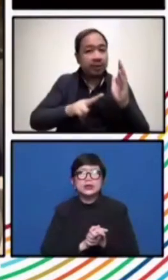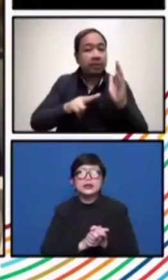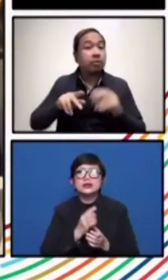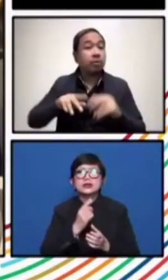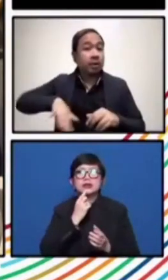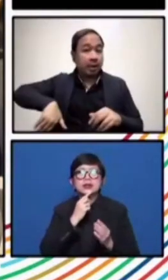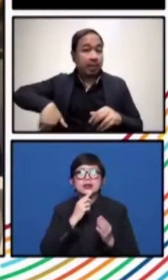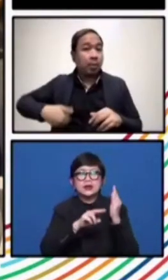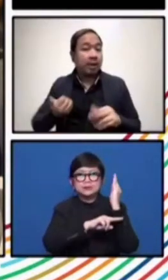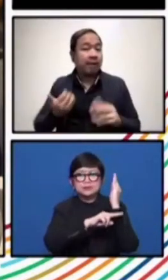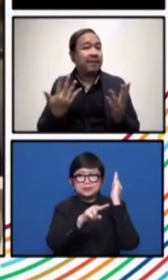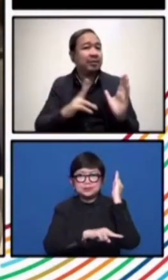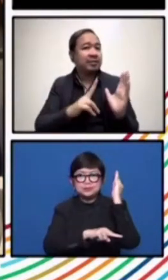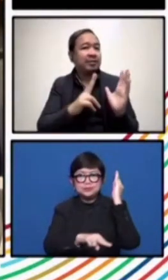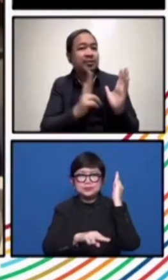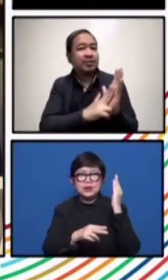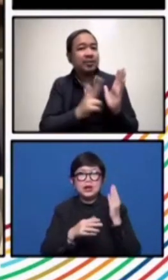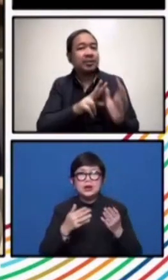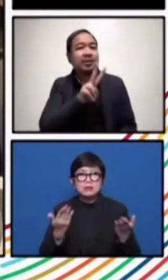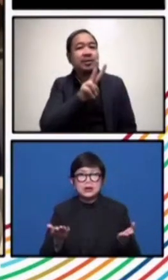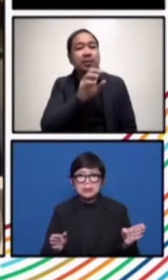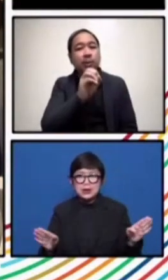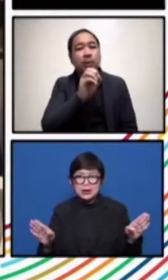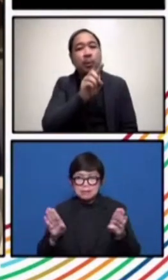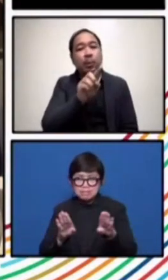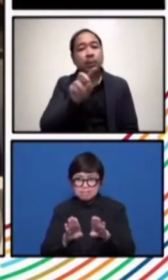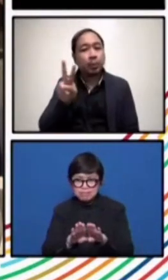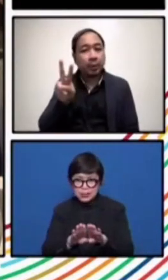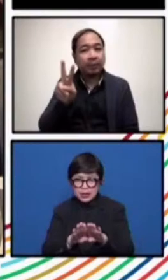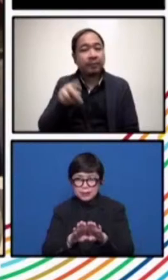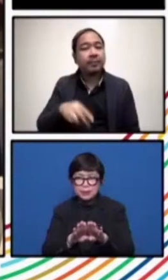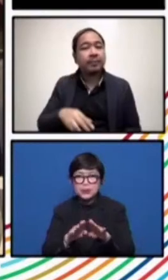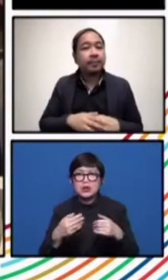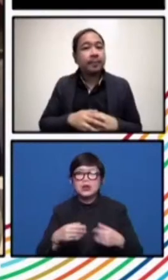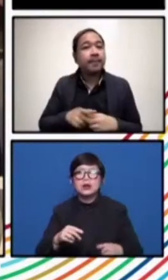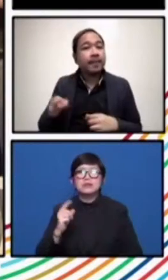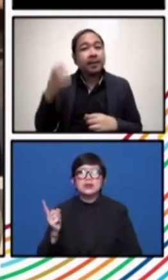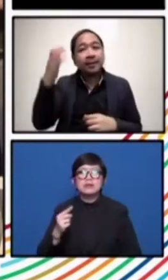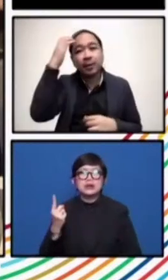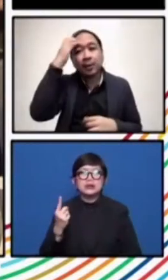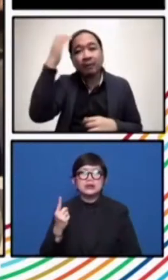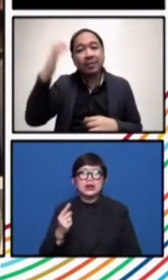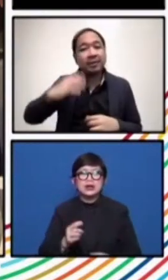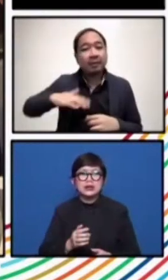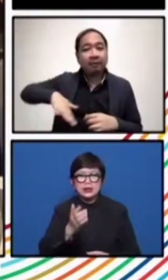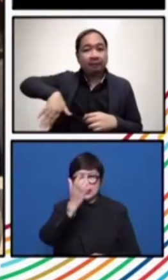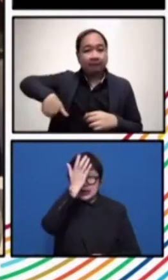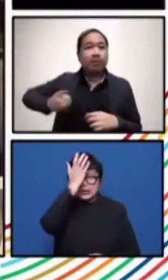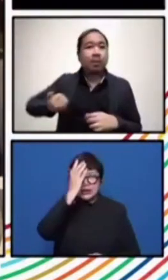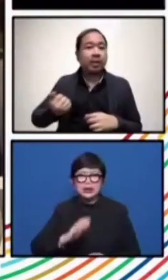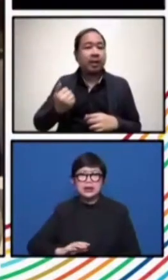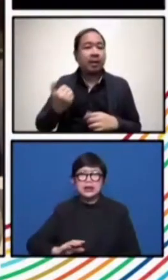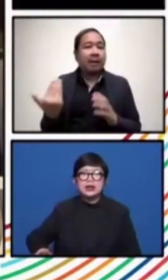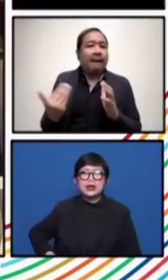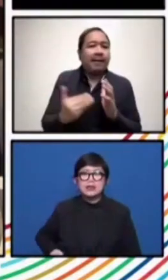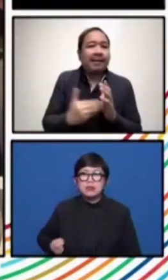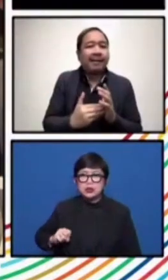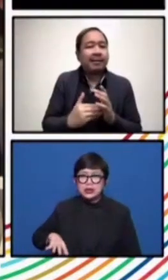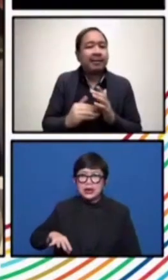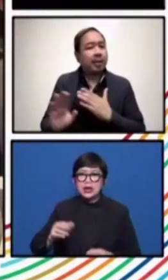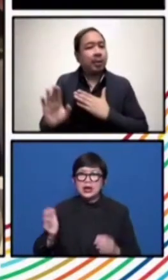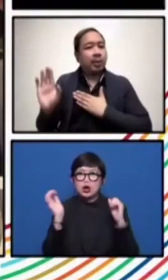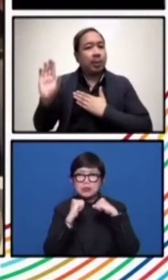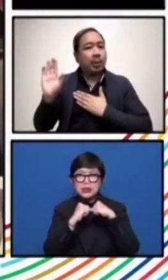in 2012. the Russian government accommodate wish to reconfirm its firm commitment to